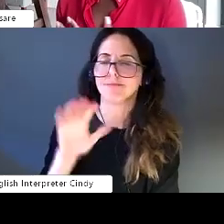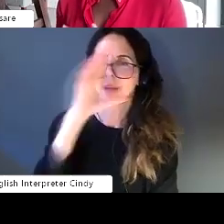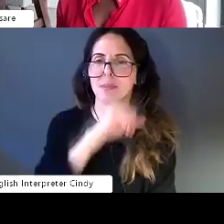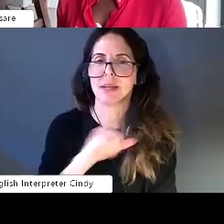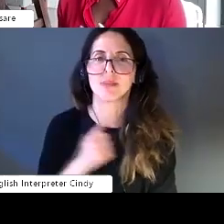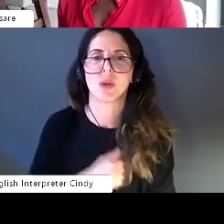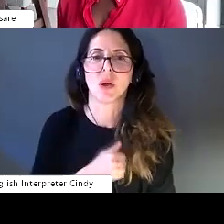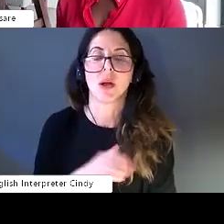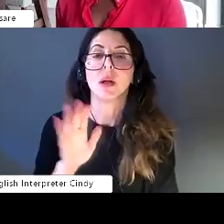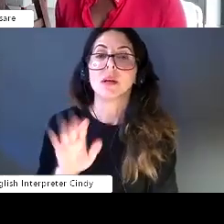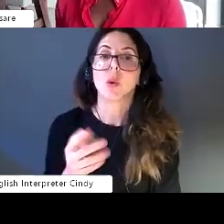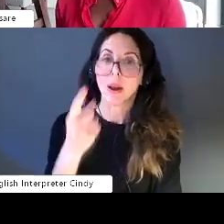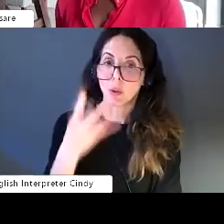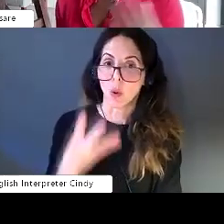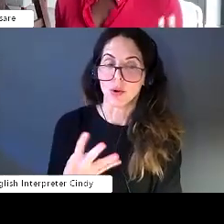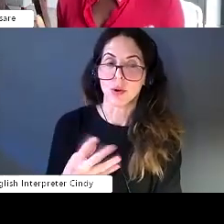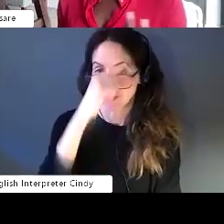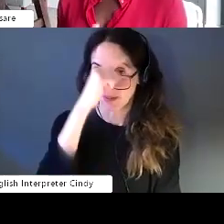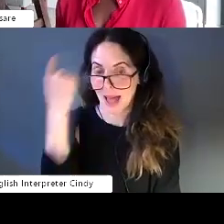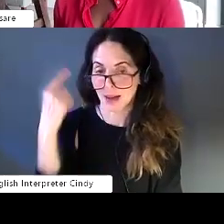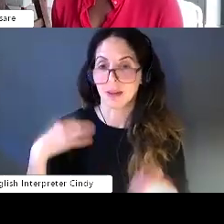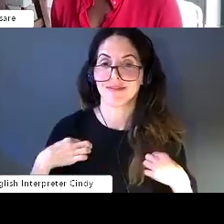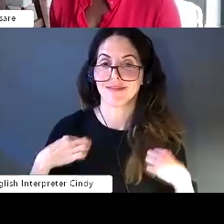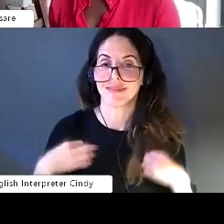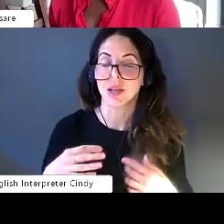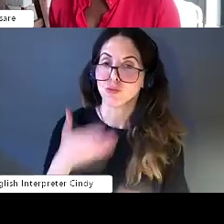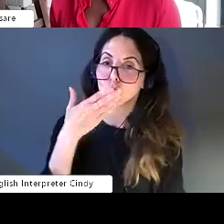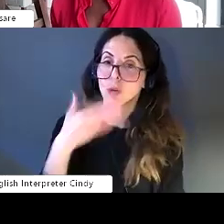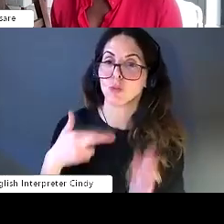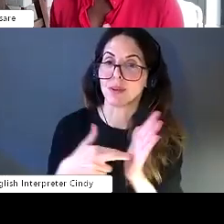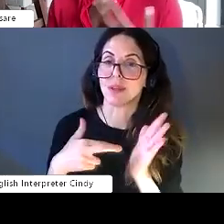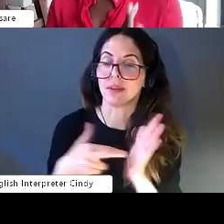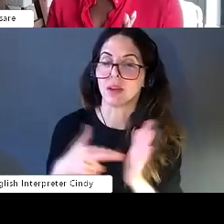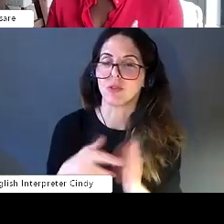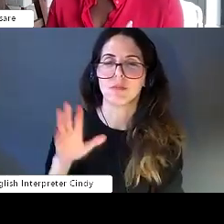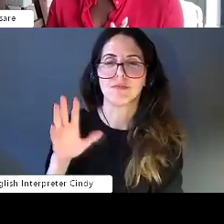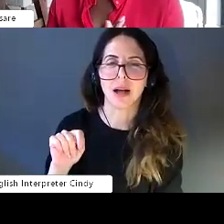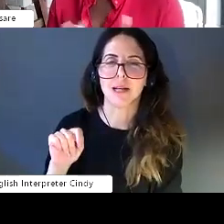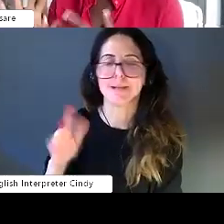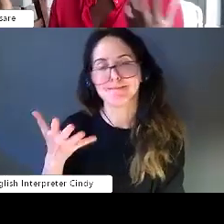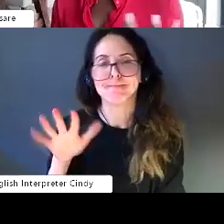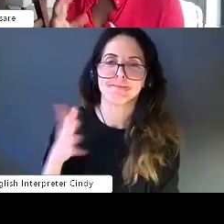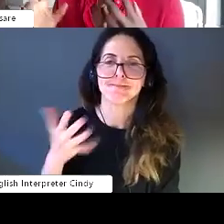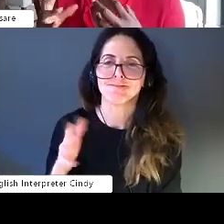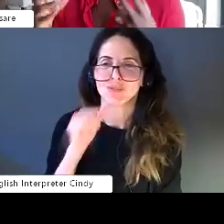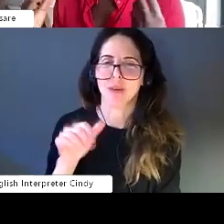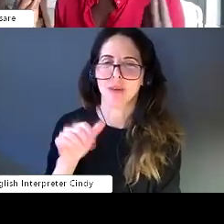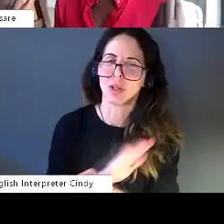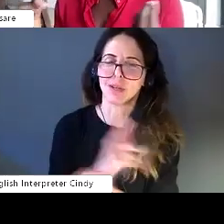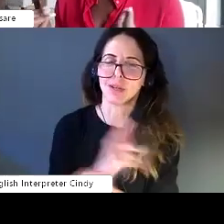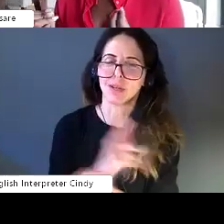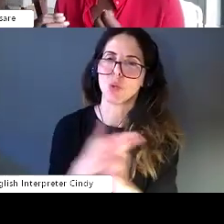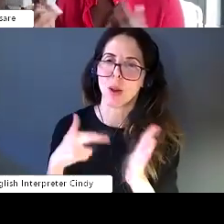of the survivors were Black, which is a decent representation, but still not quite representative of